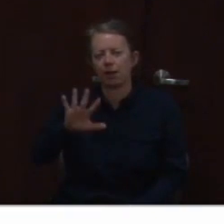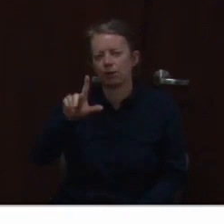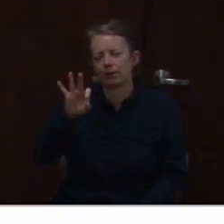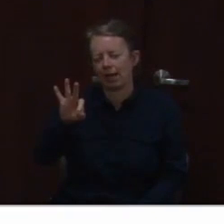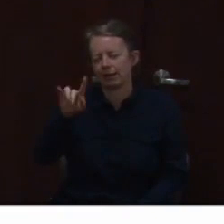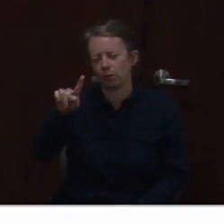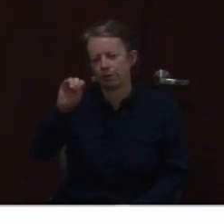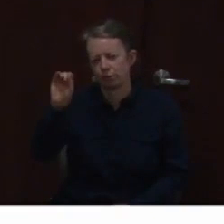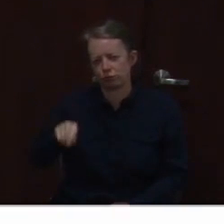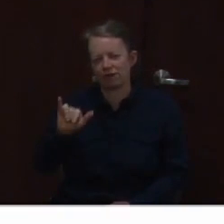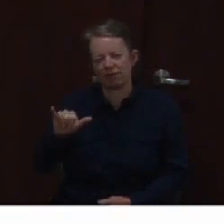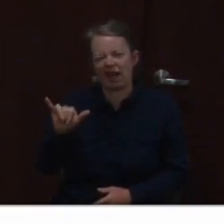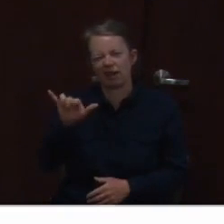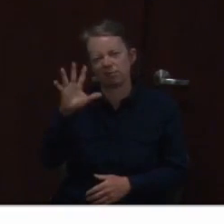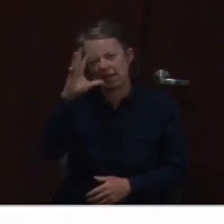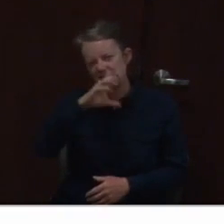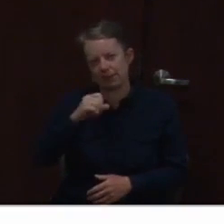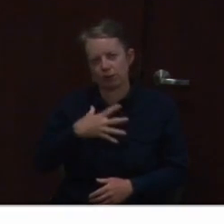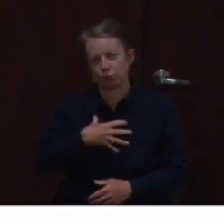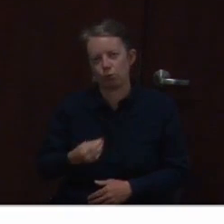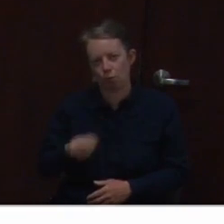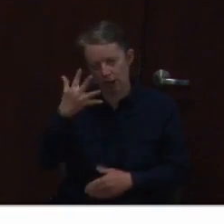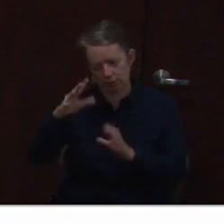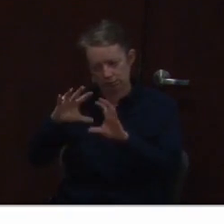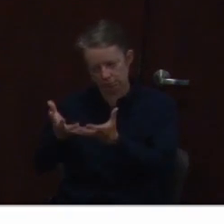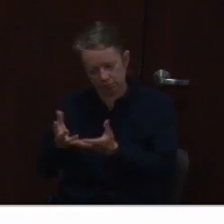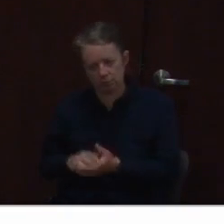that estimated to be white. When we look at the